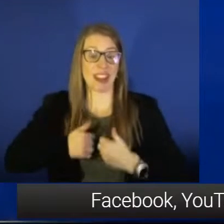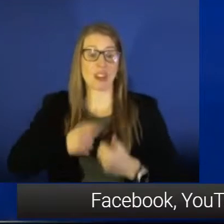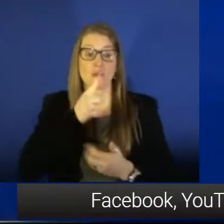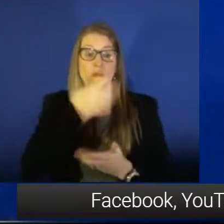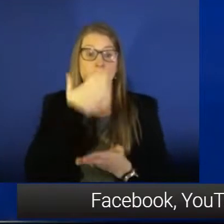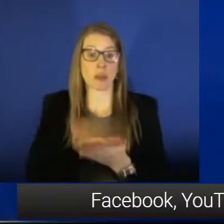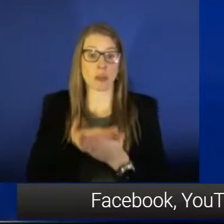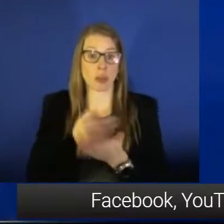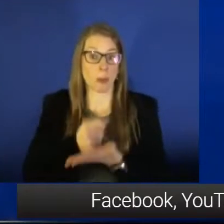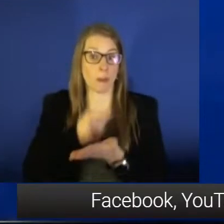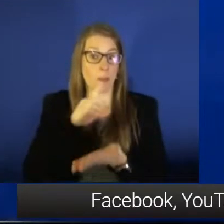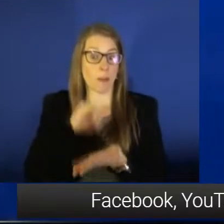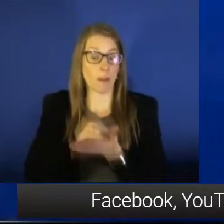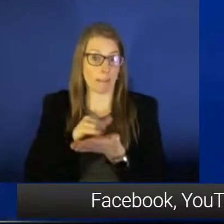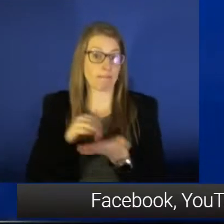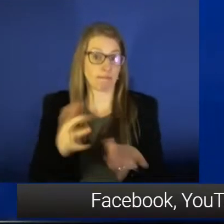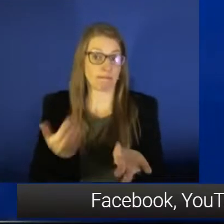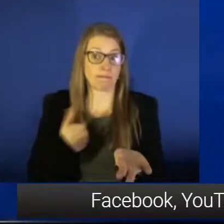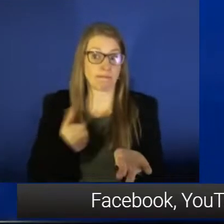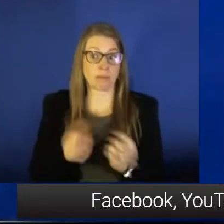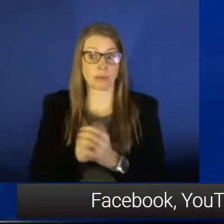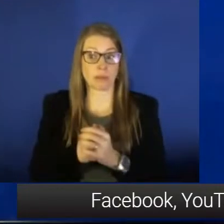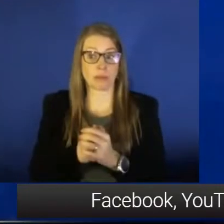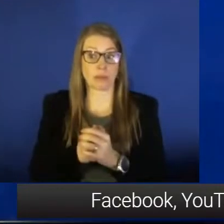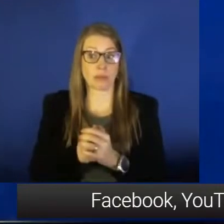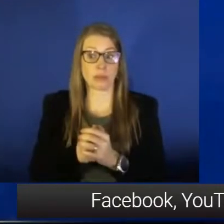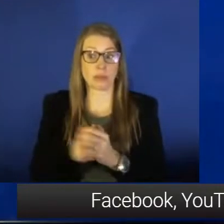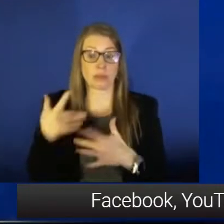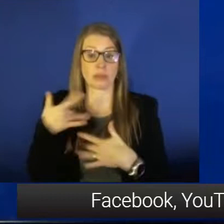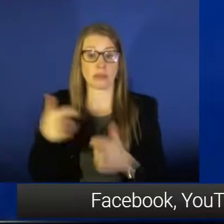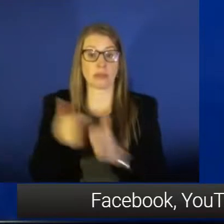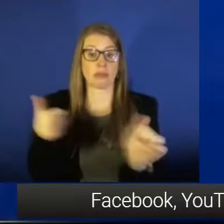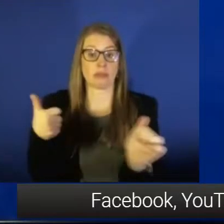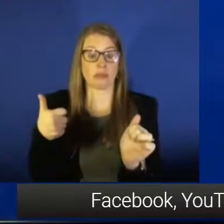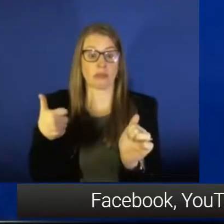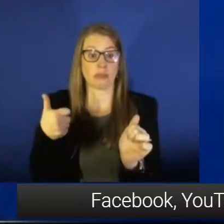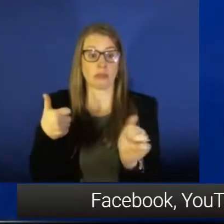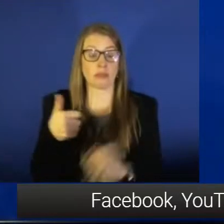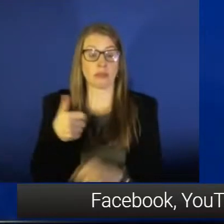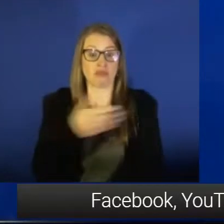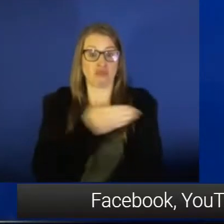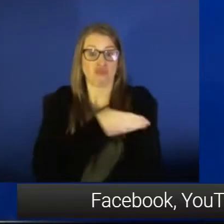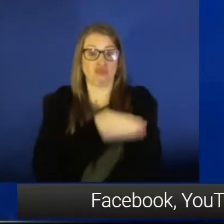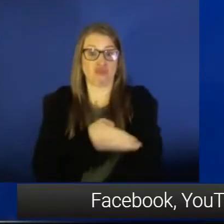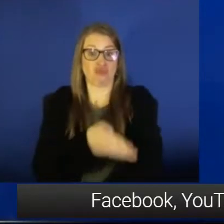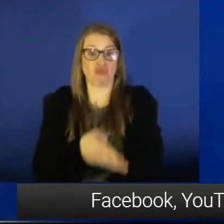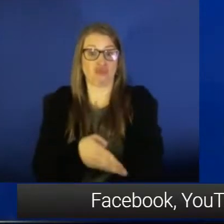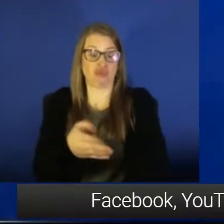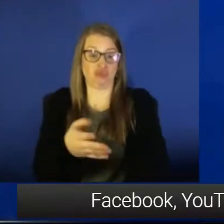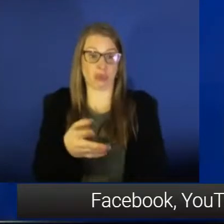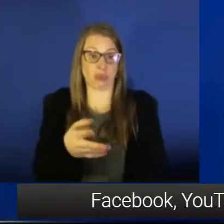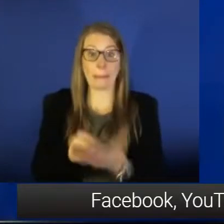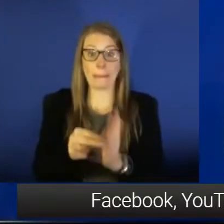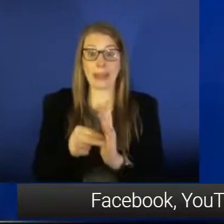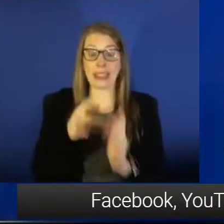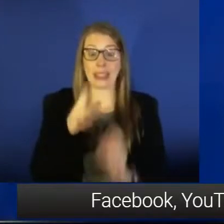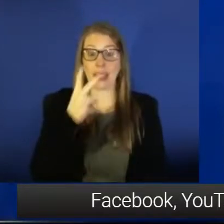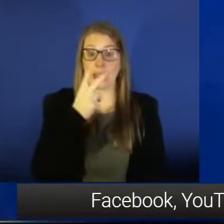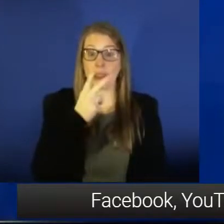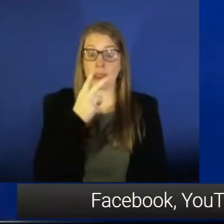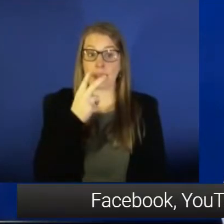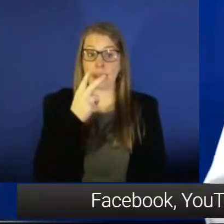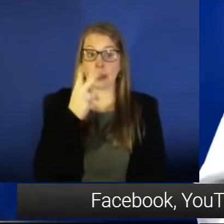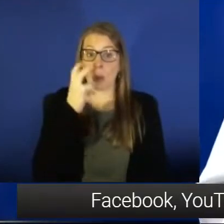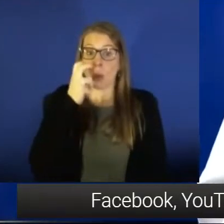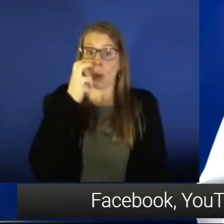we can usually prevent progression. And those things are either inhalers. There are some pills you can take, and